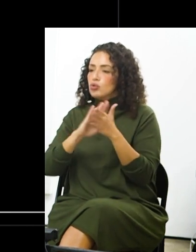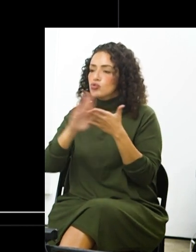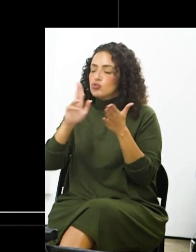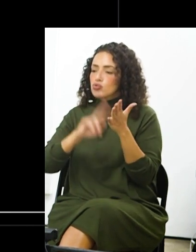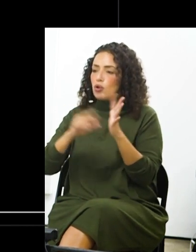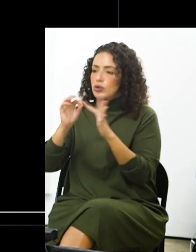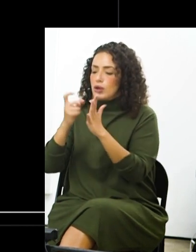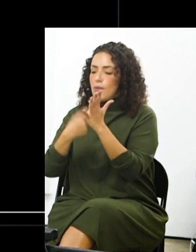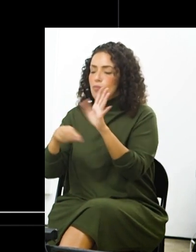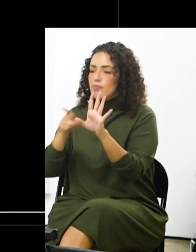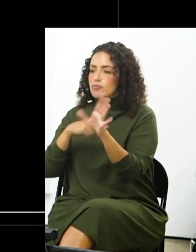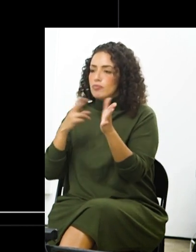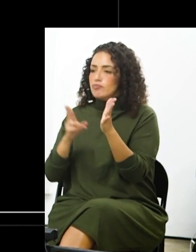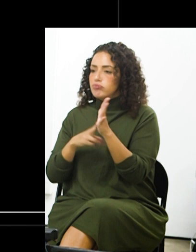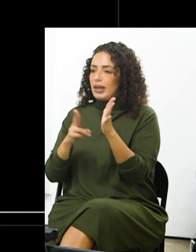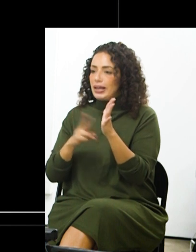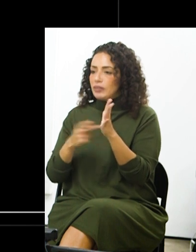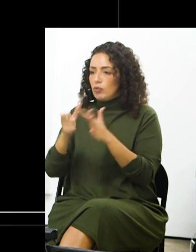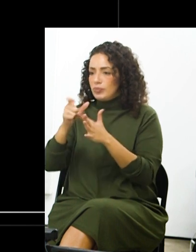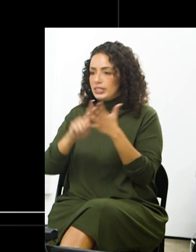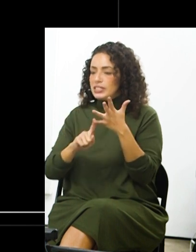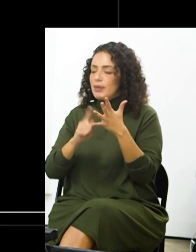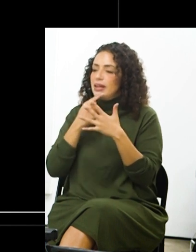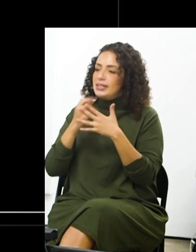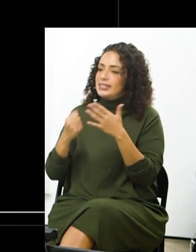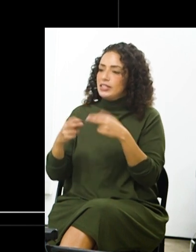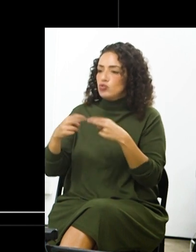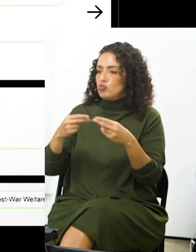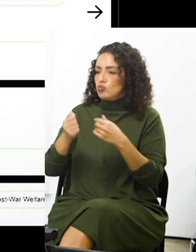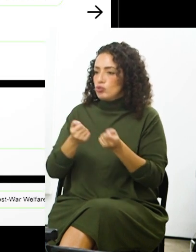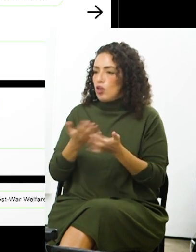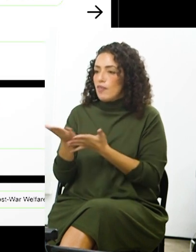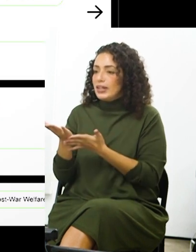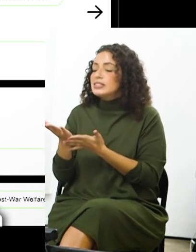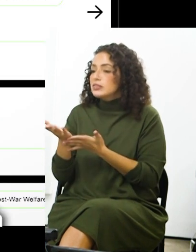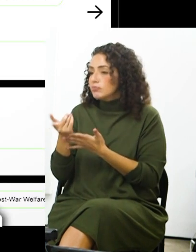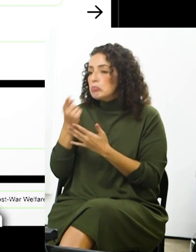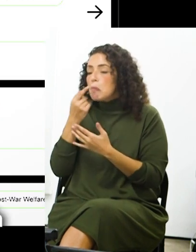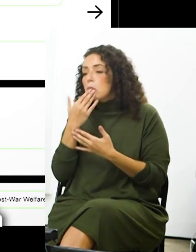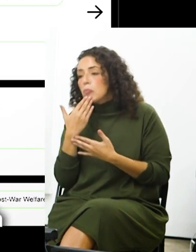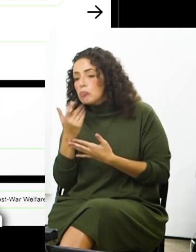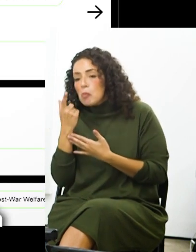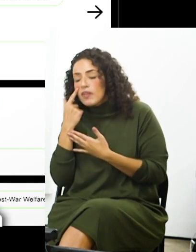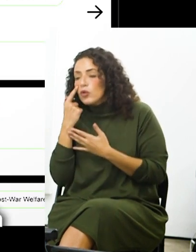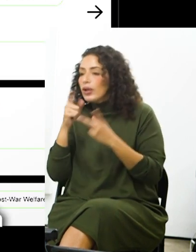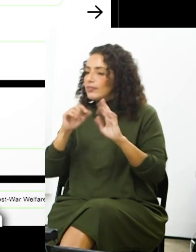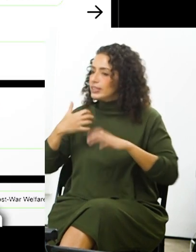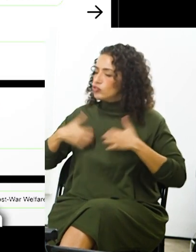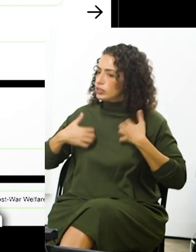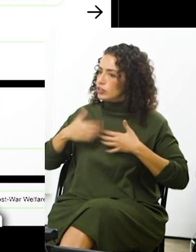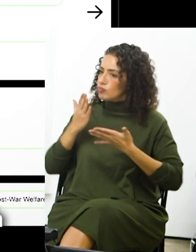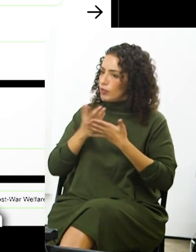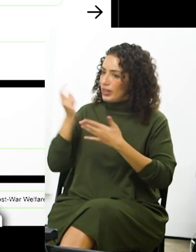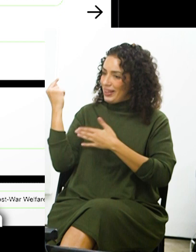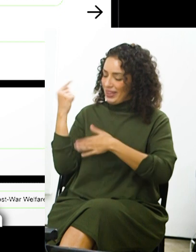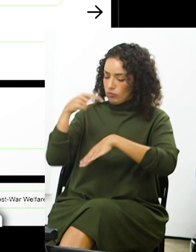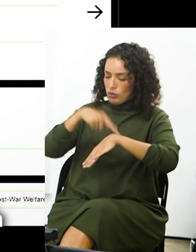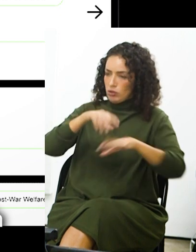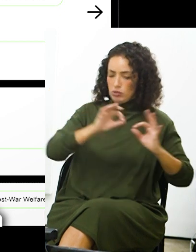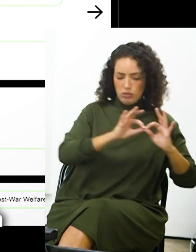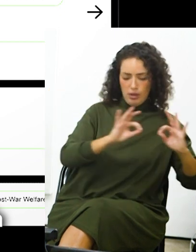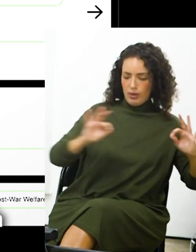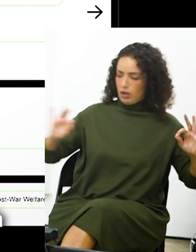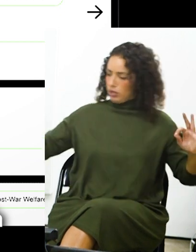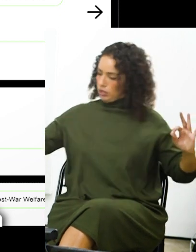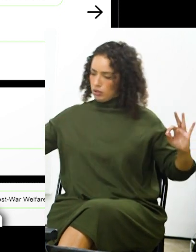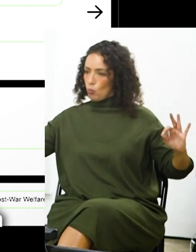Service. It's just kind of been soft launched now, so feel free to check it out in your own time if you're interested. But essentially it's a timeline of the